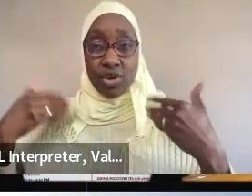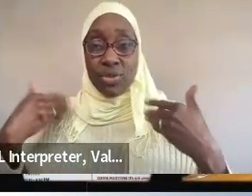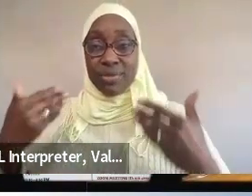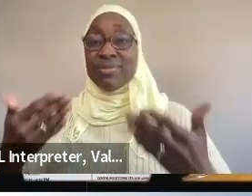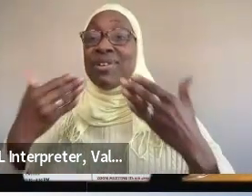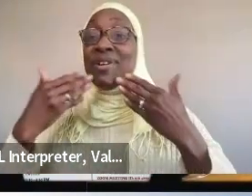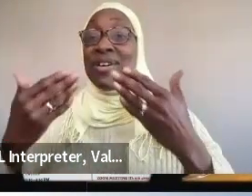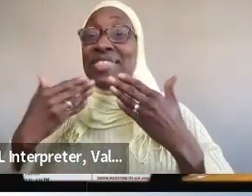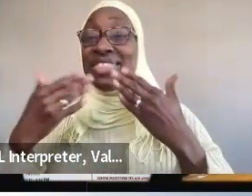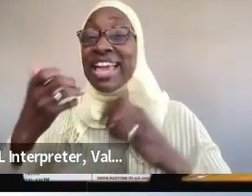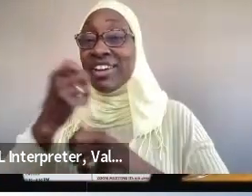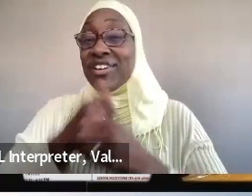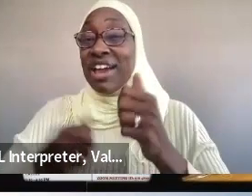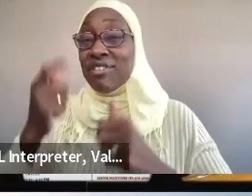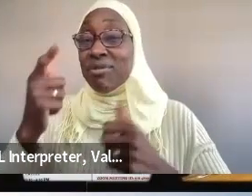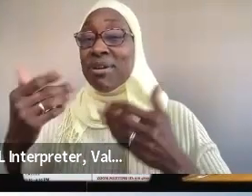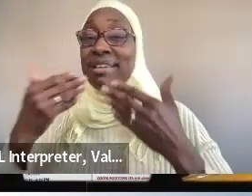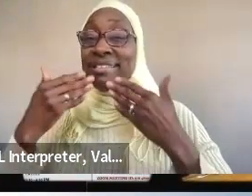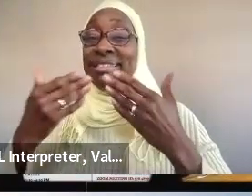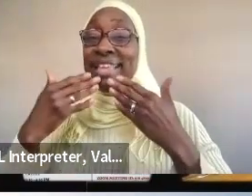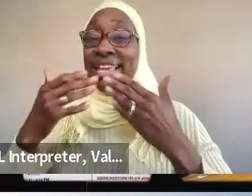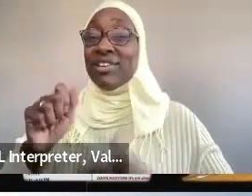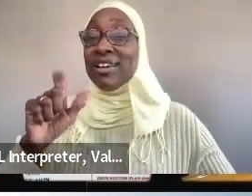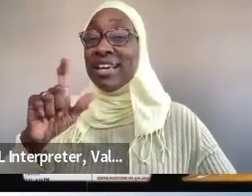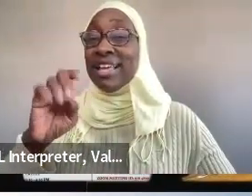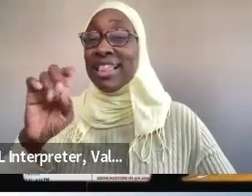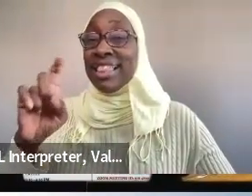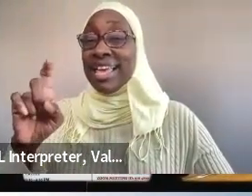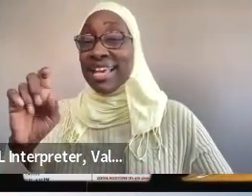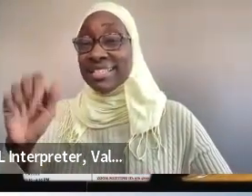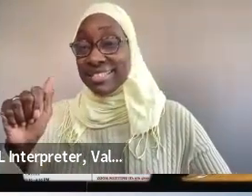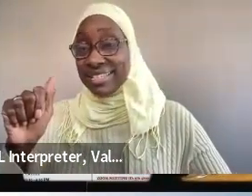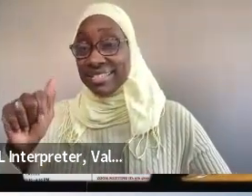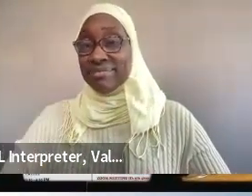everyone. Thank you, Alexa, for moderating this.